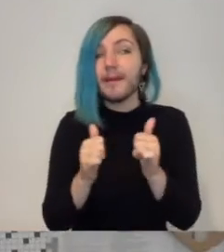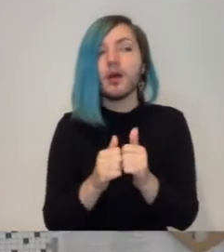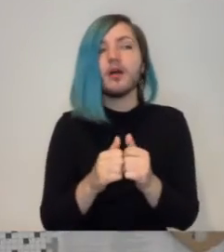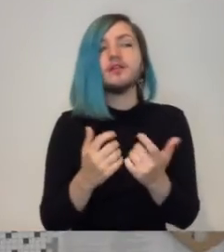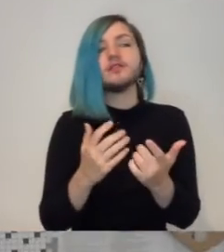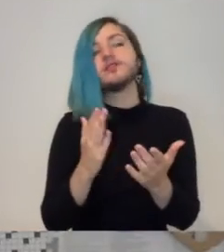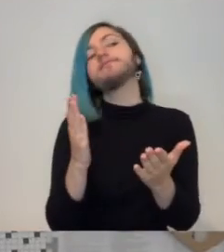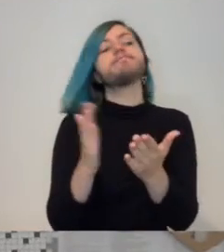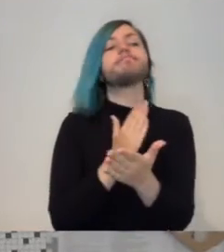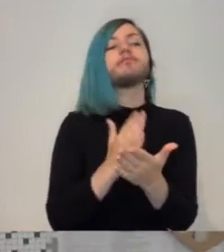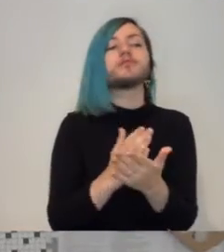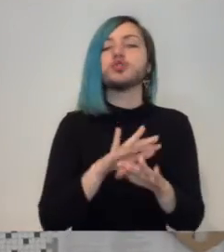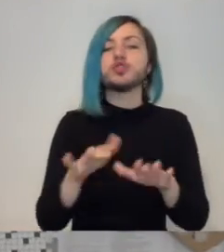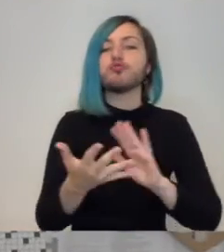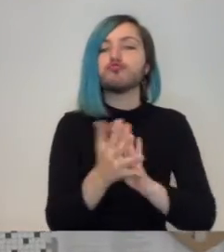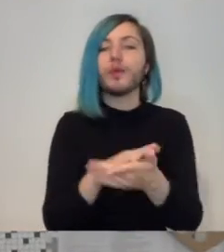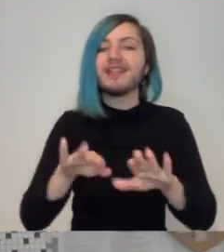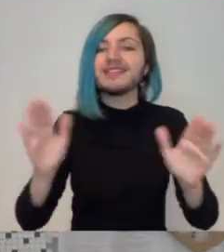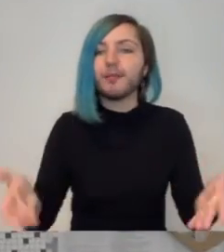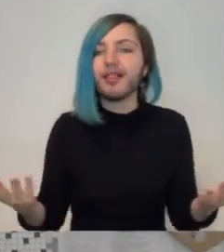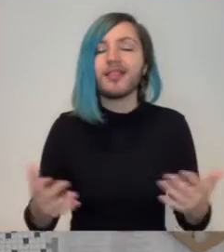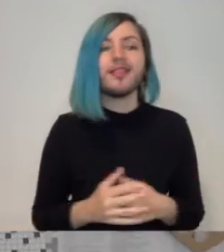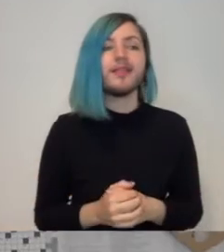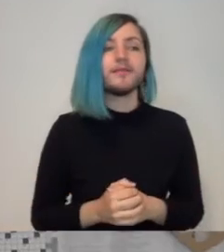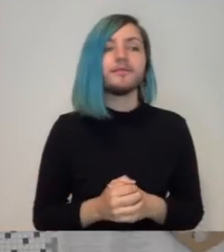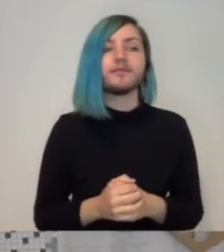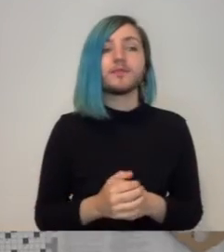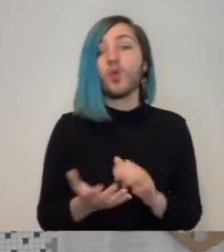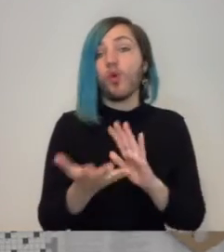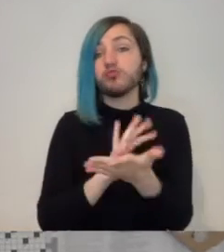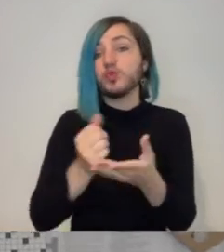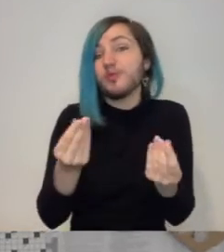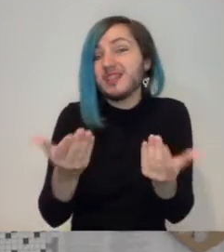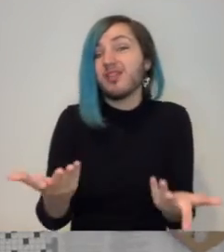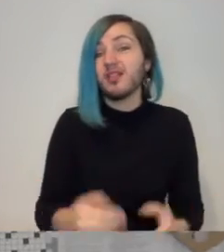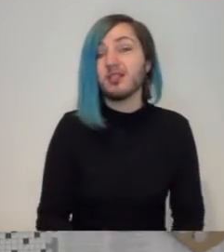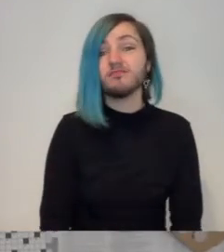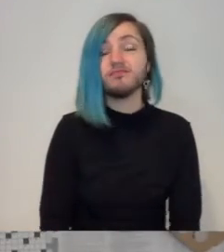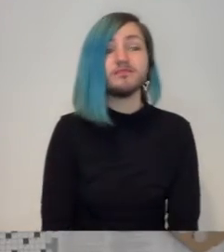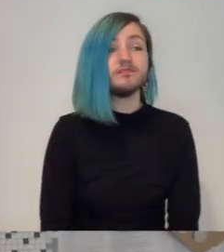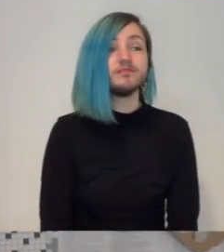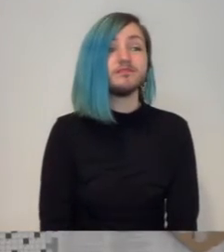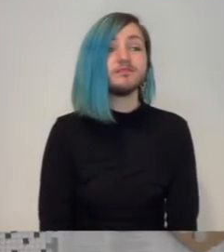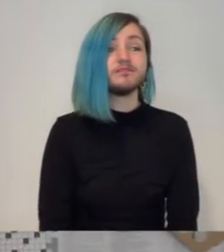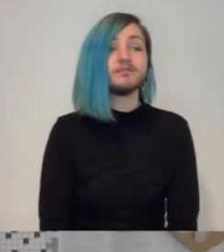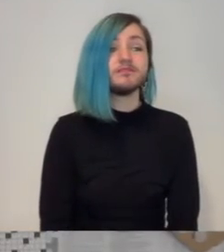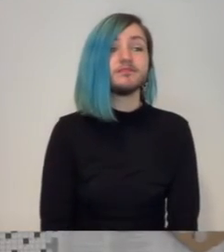you don't ruin your table or the material that you're working on.